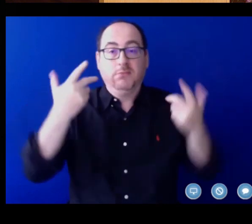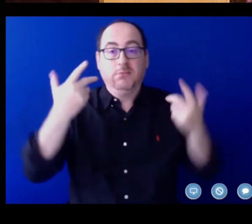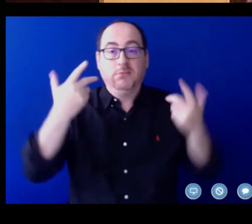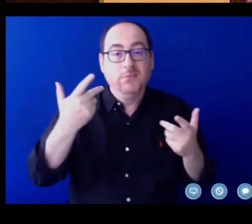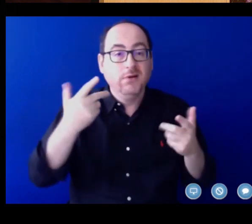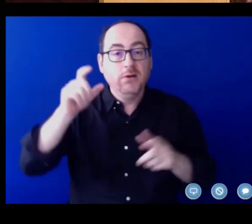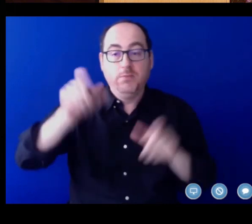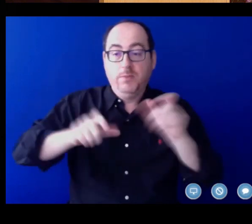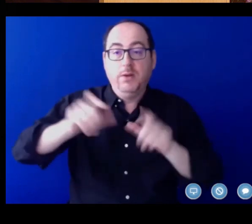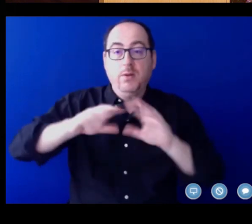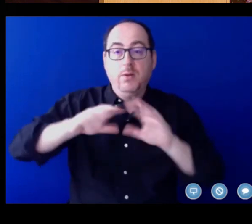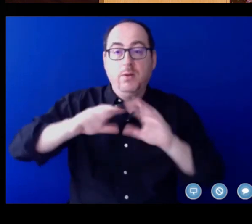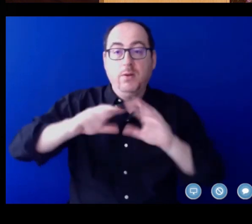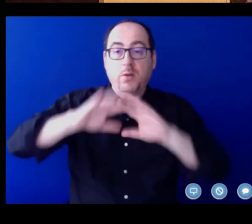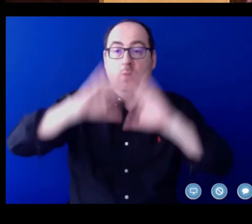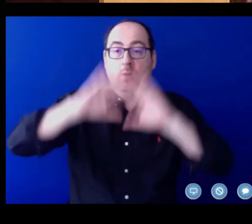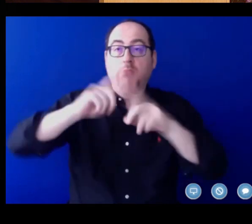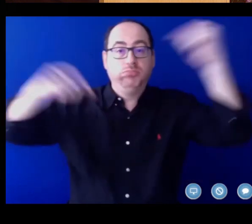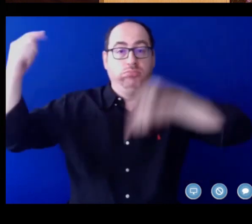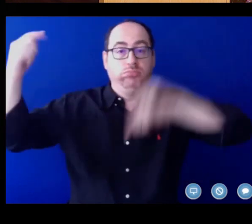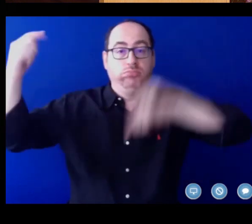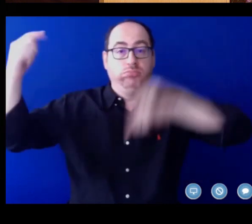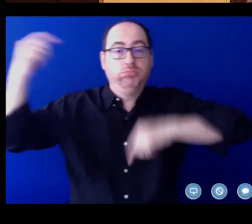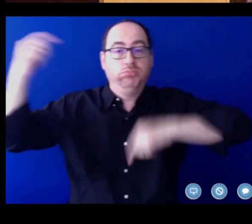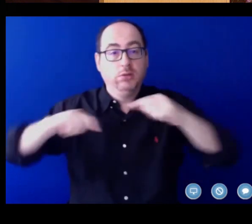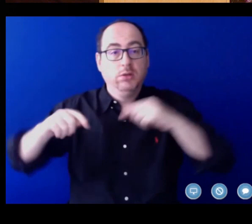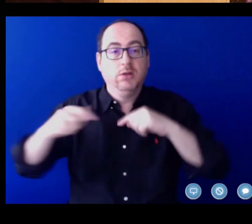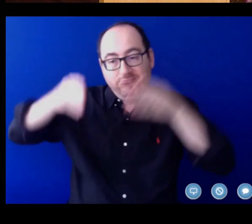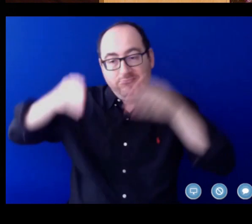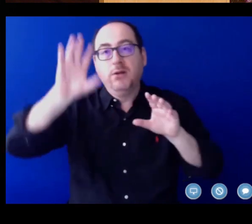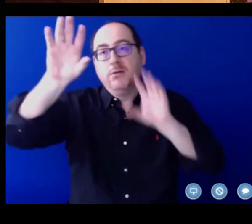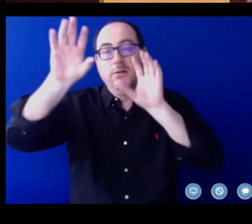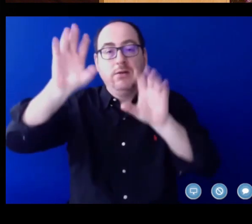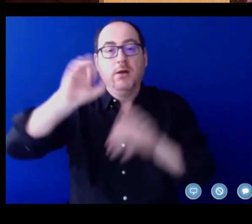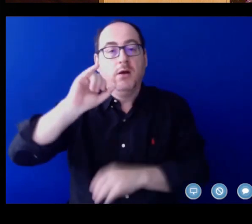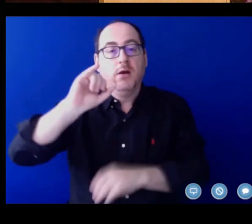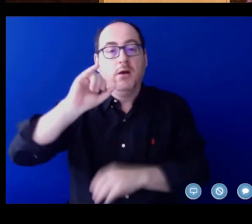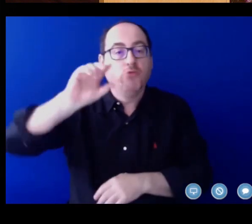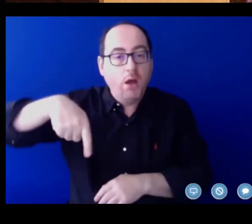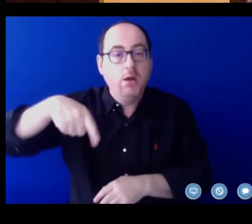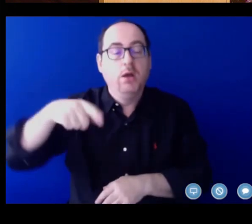of thousands of Rohingya people have been forced to flee from Myanmar in recent years.